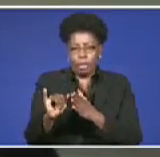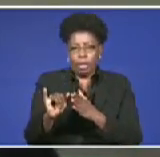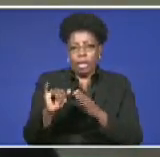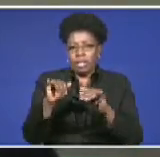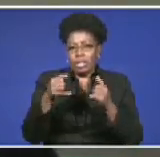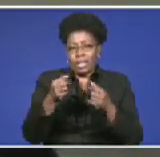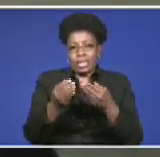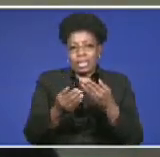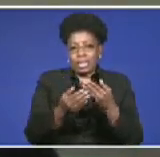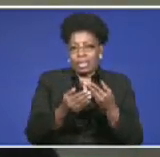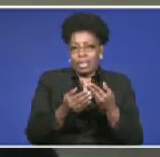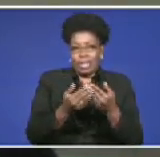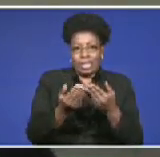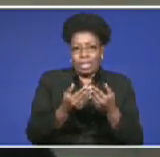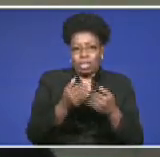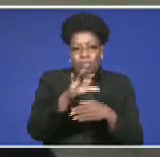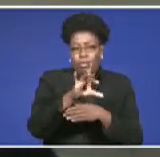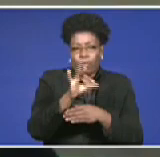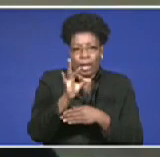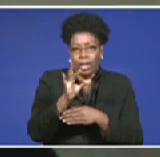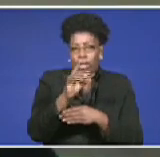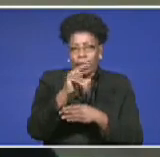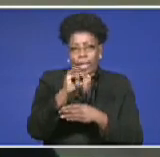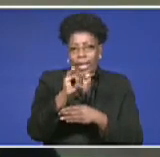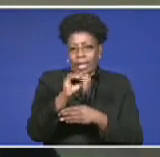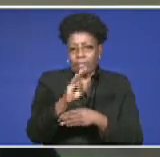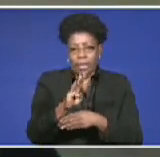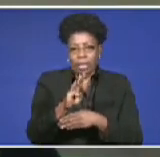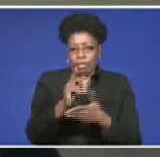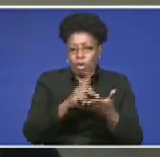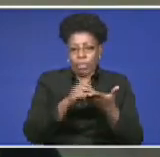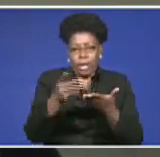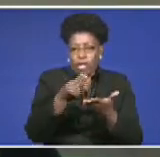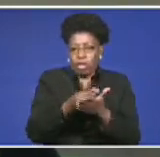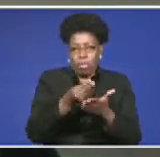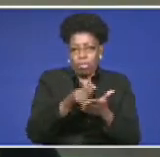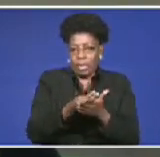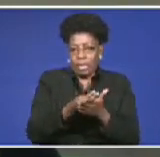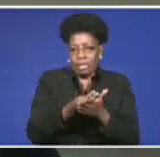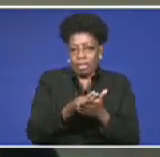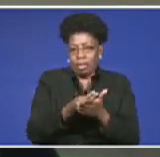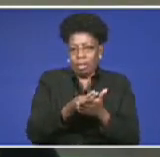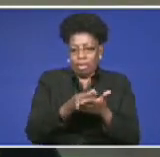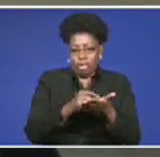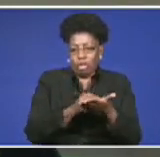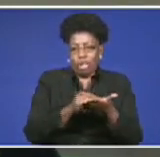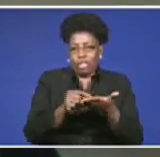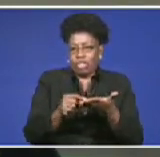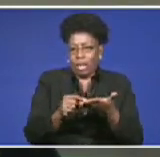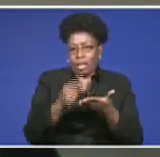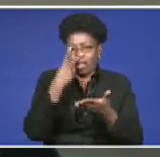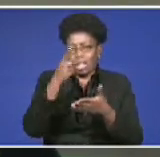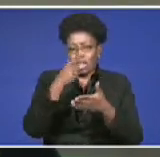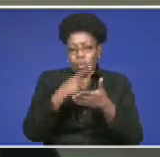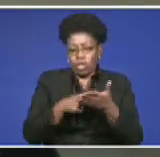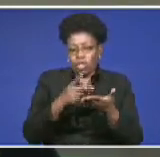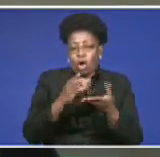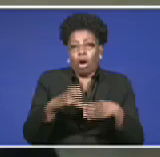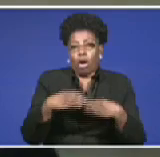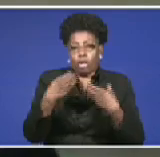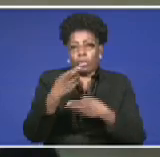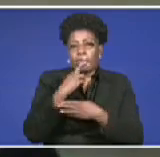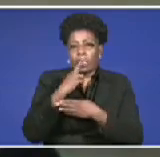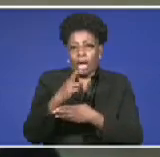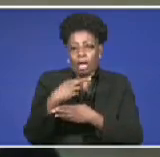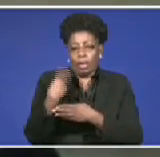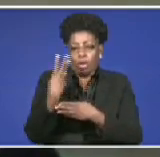Just to simply check, to find it from N.I.B. You know, you're paying your money to employee, check to see what your contributions are. We are going to do our